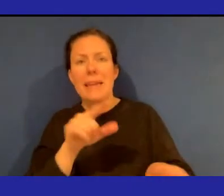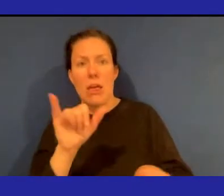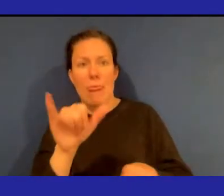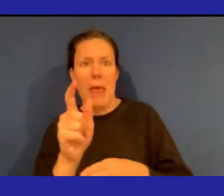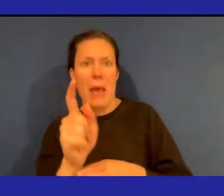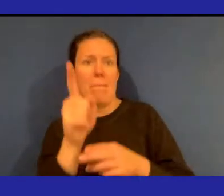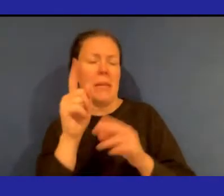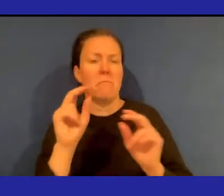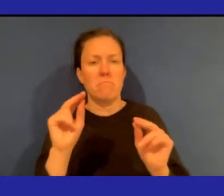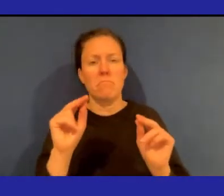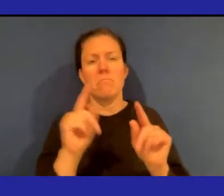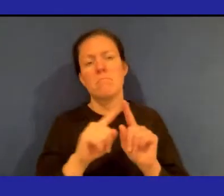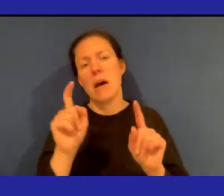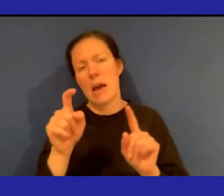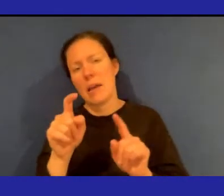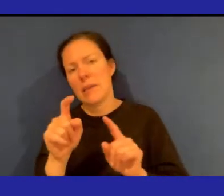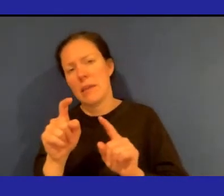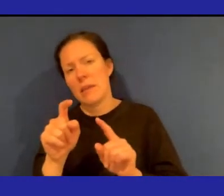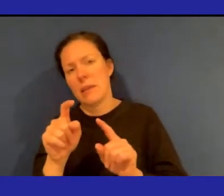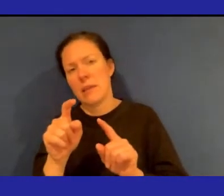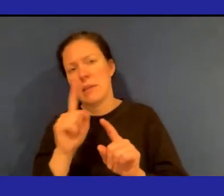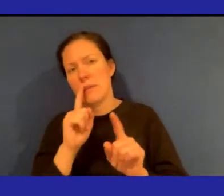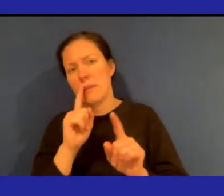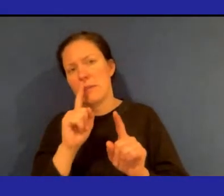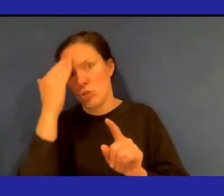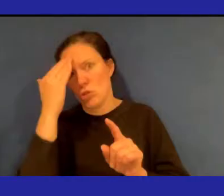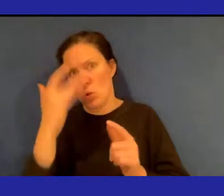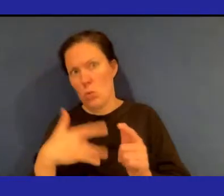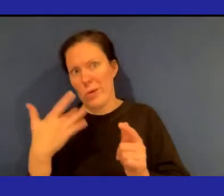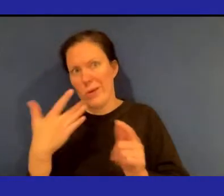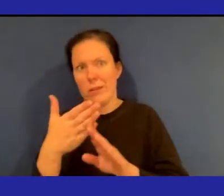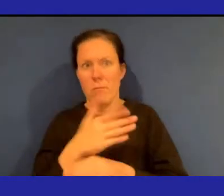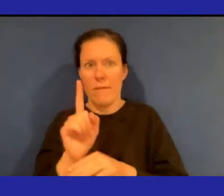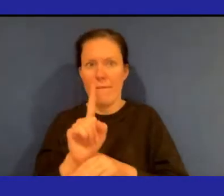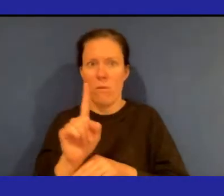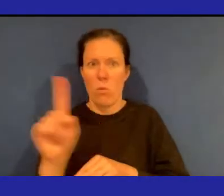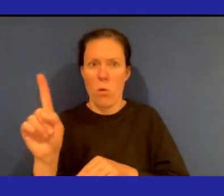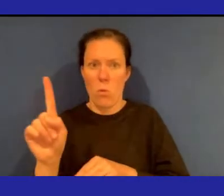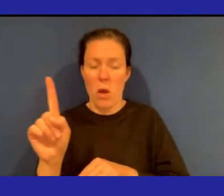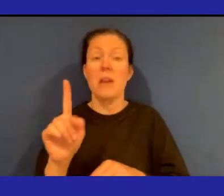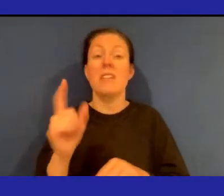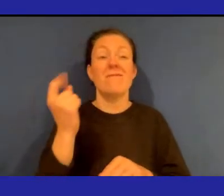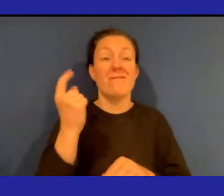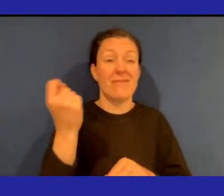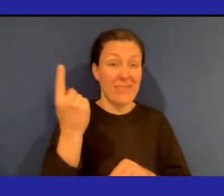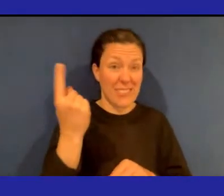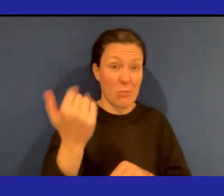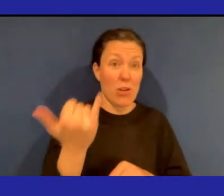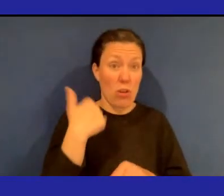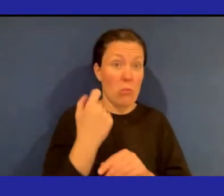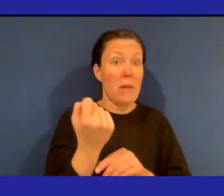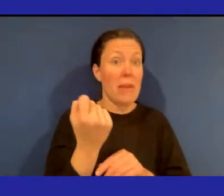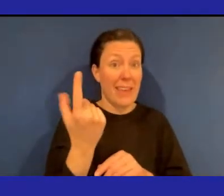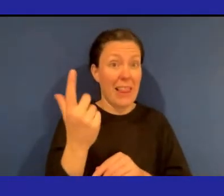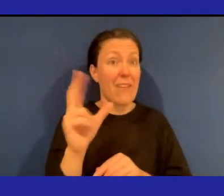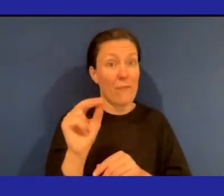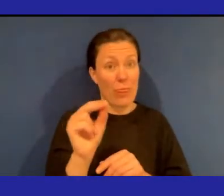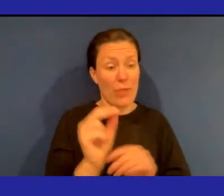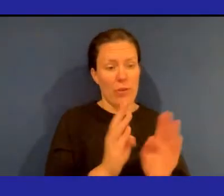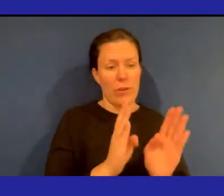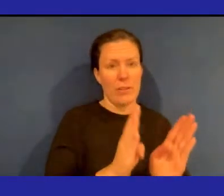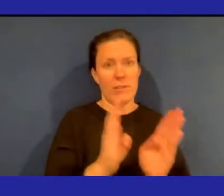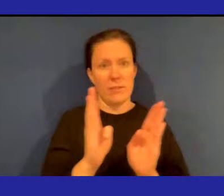answer before 1 o'clock, and I got the answer at 11:30, which was perfectly fine. Right. And so